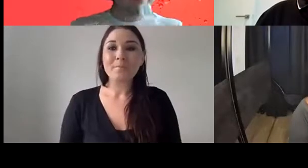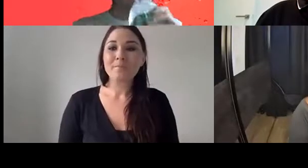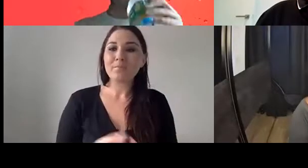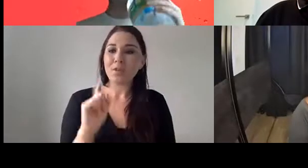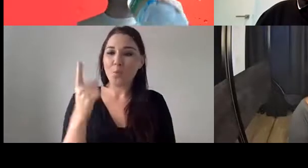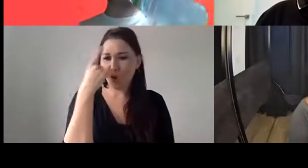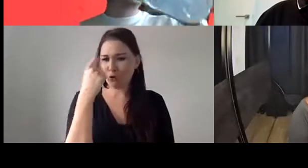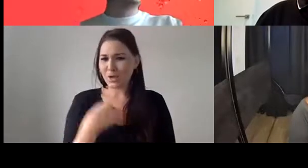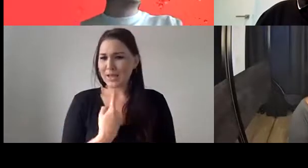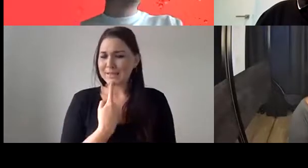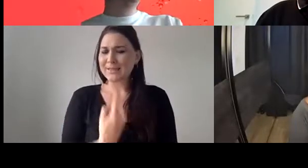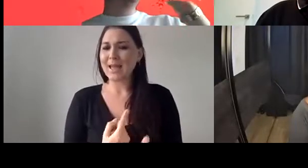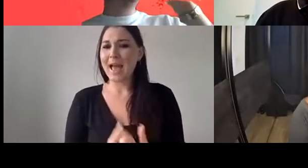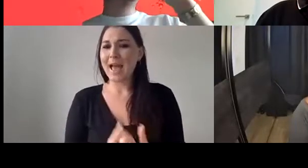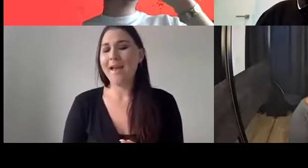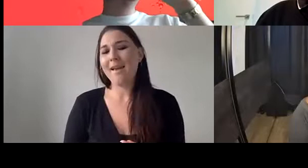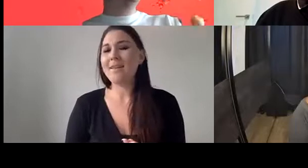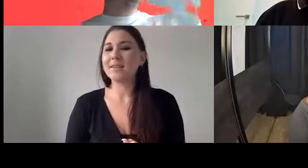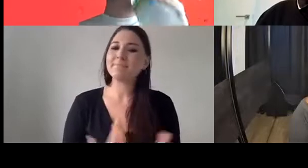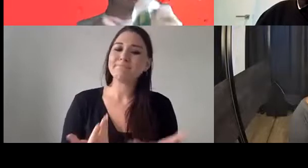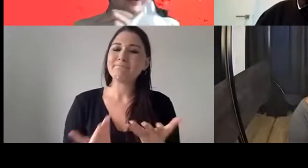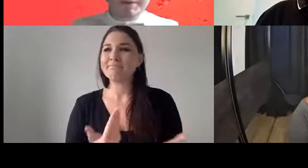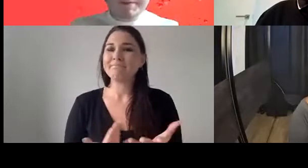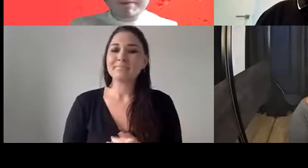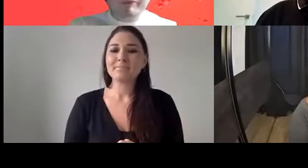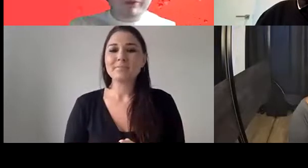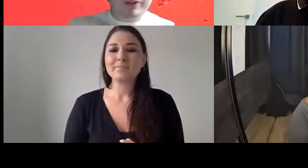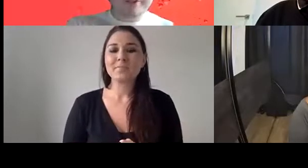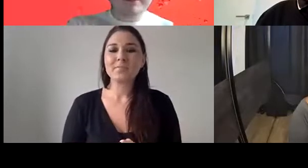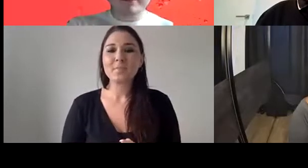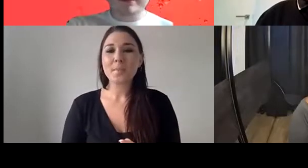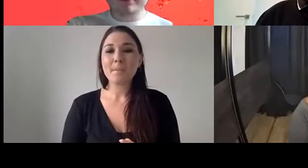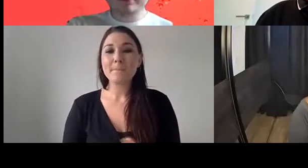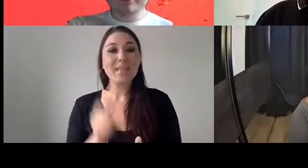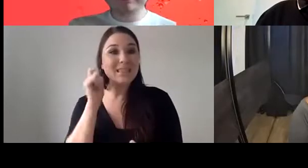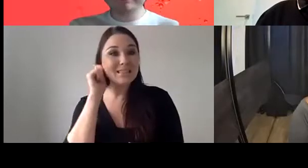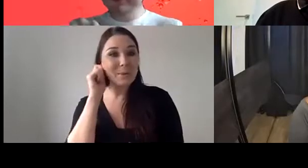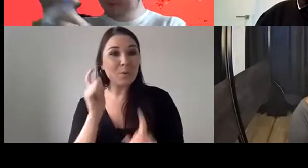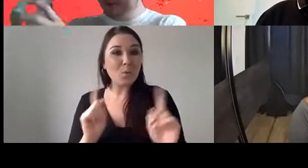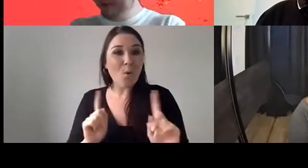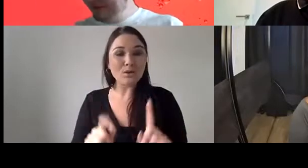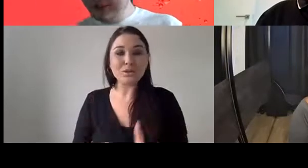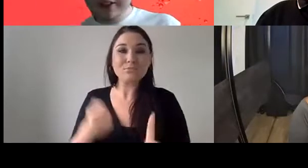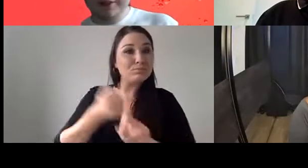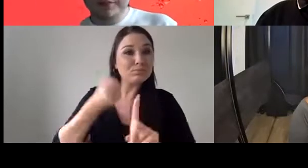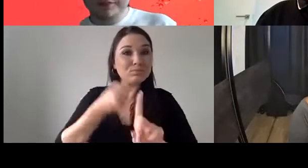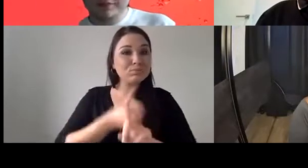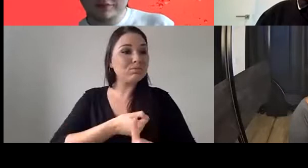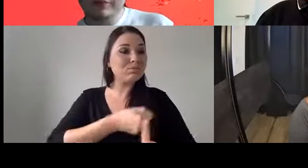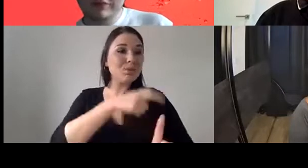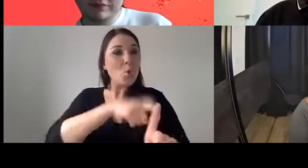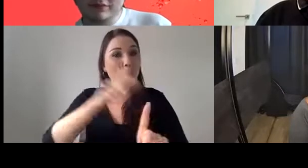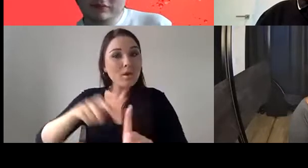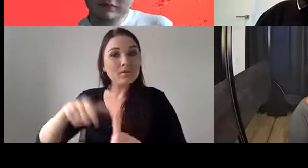without the volume, the level of experience? And I was thinking, what do we do? Well, what's the tip? Well, champion human beings. If you start